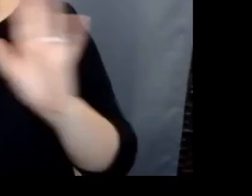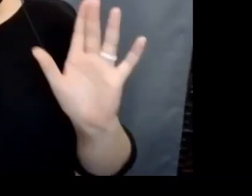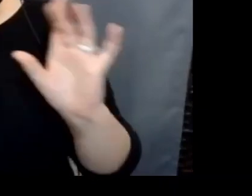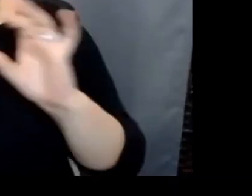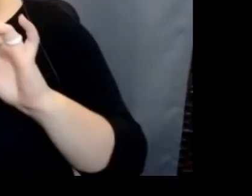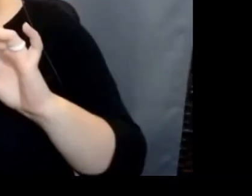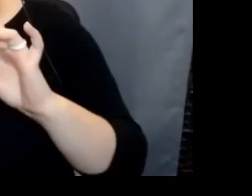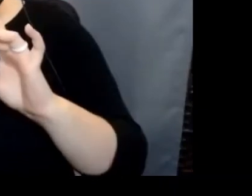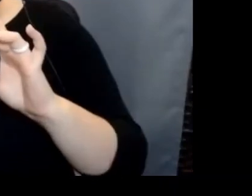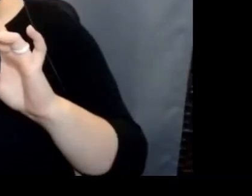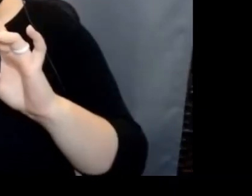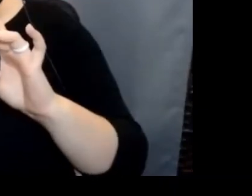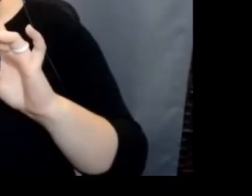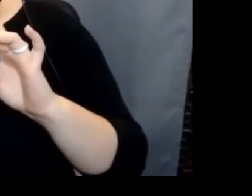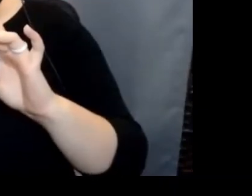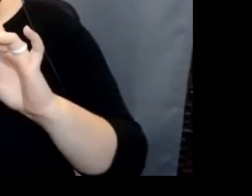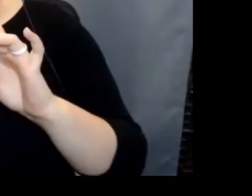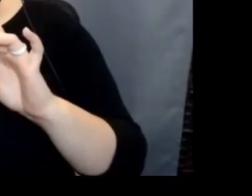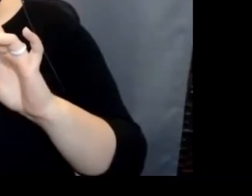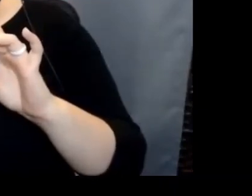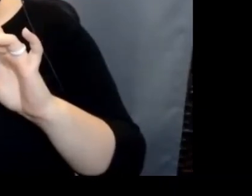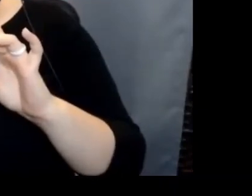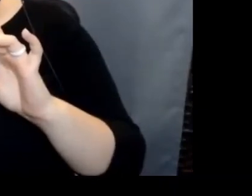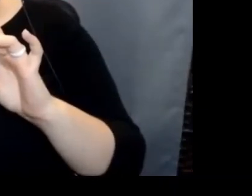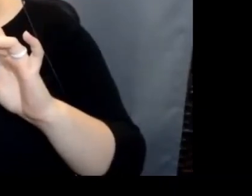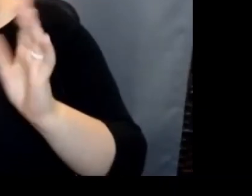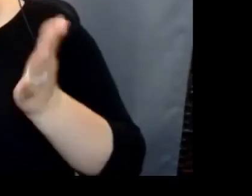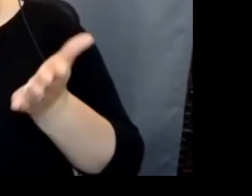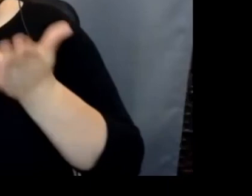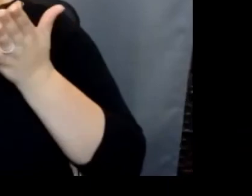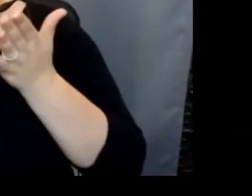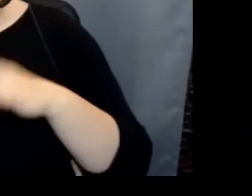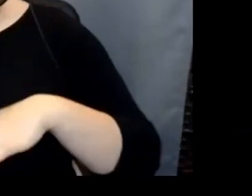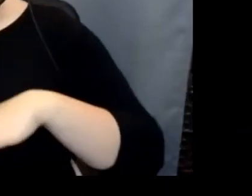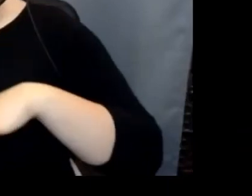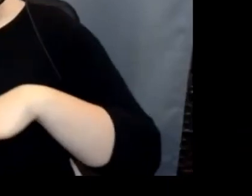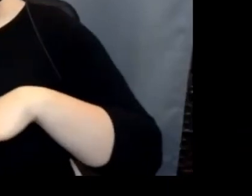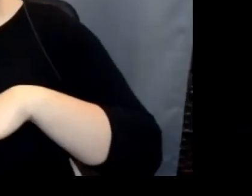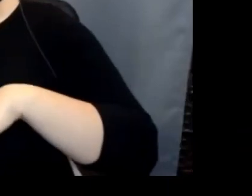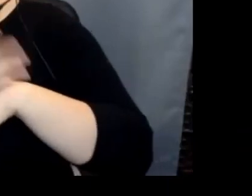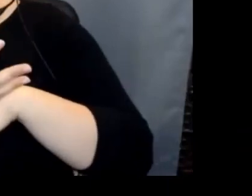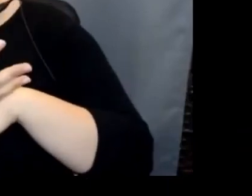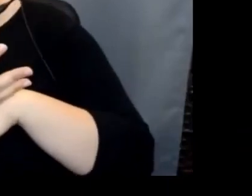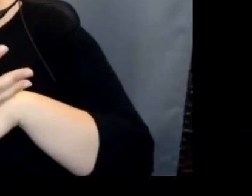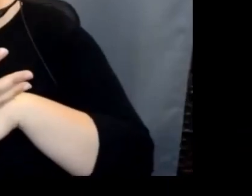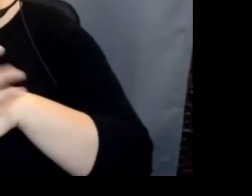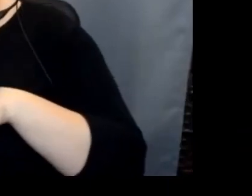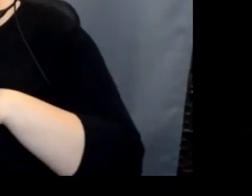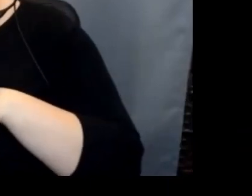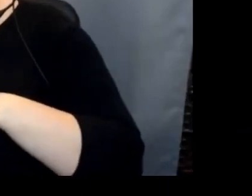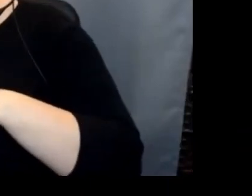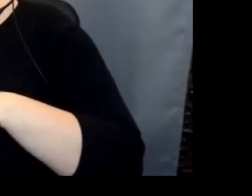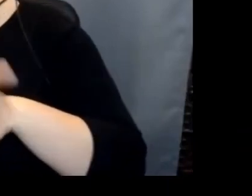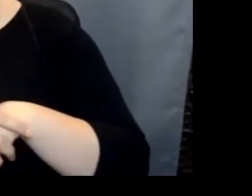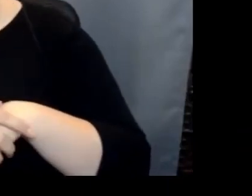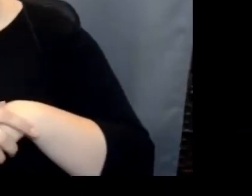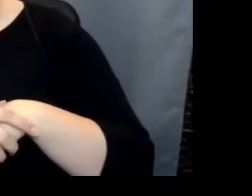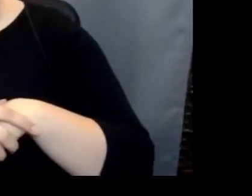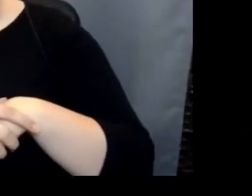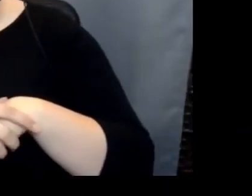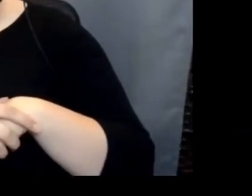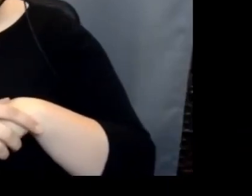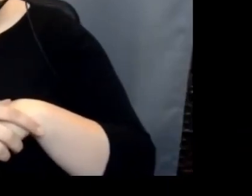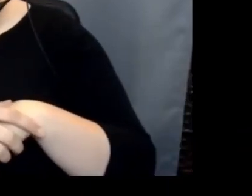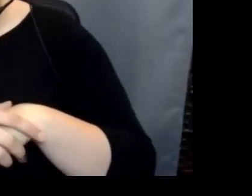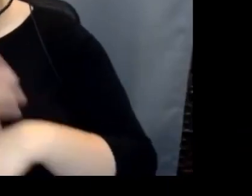that transaction is put in place, you're looking at 2 to 4 business days for that to be completed. I will tell you